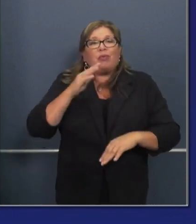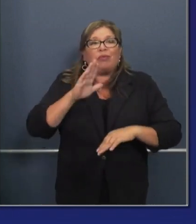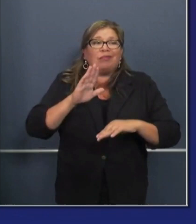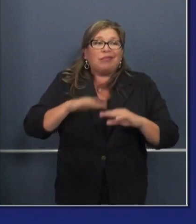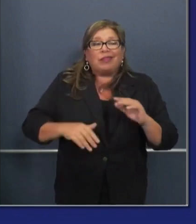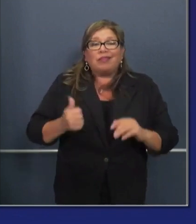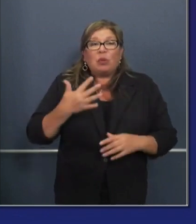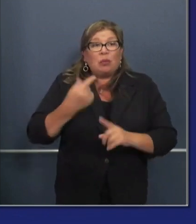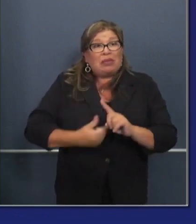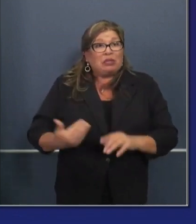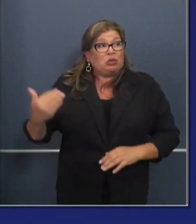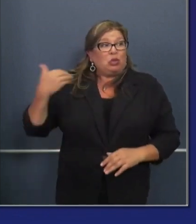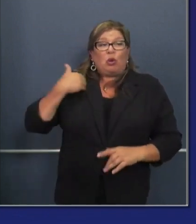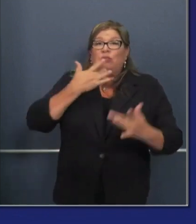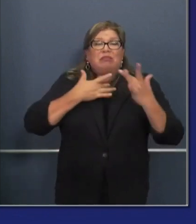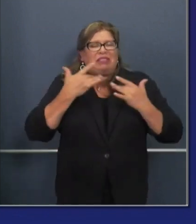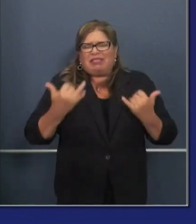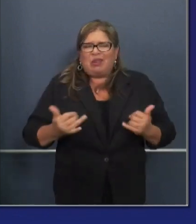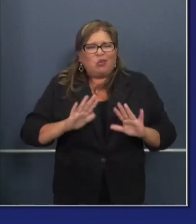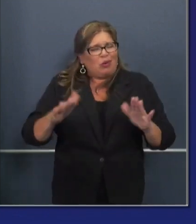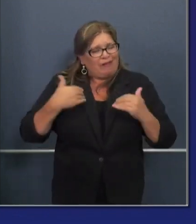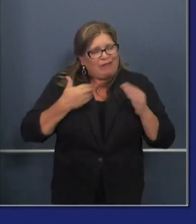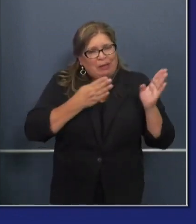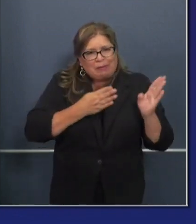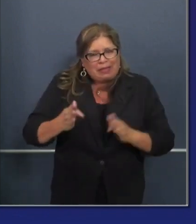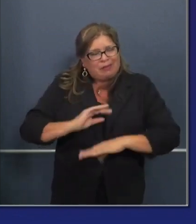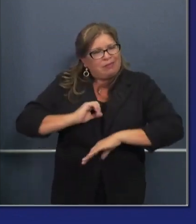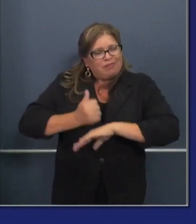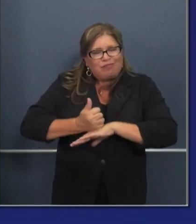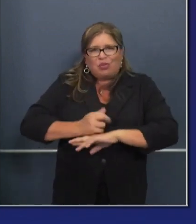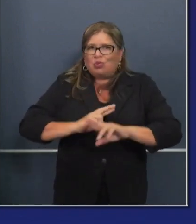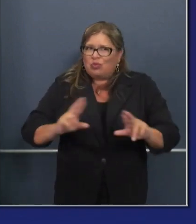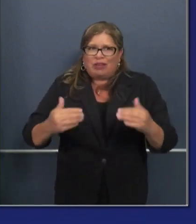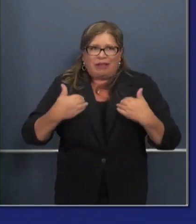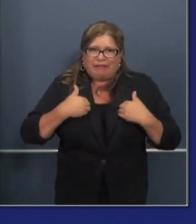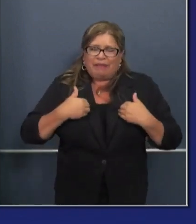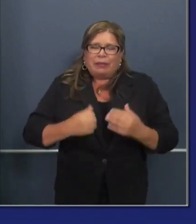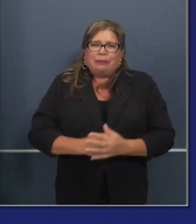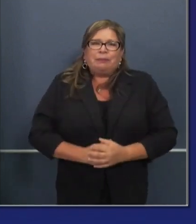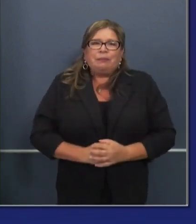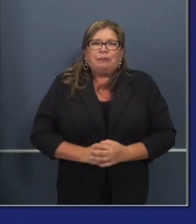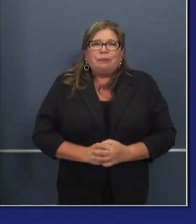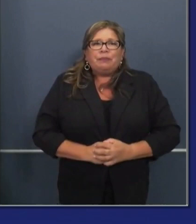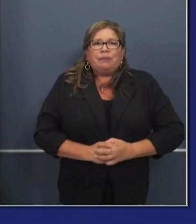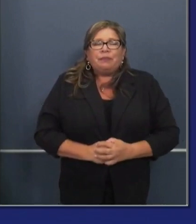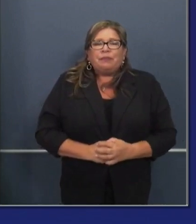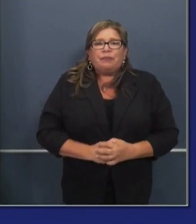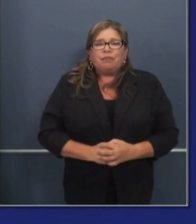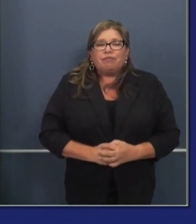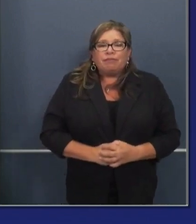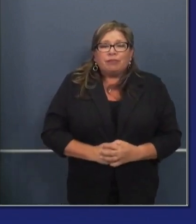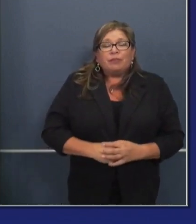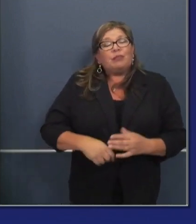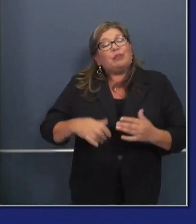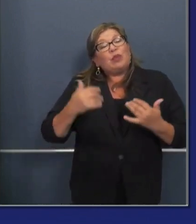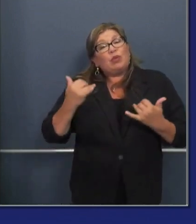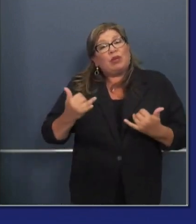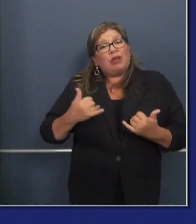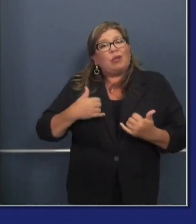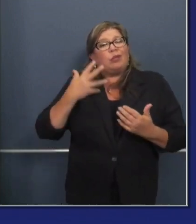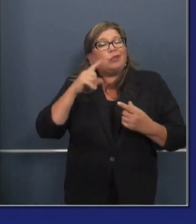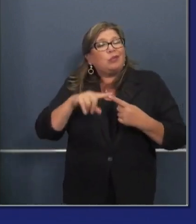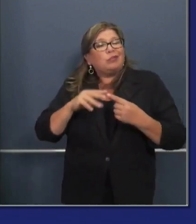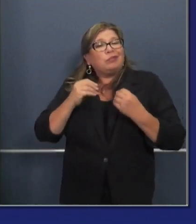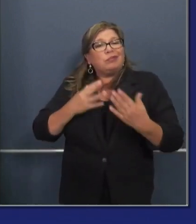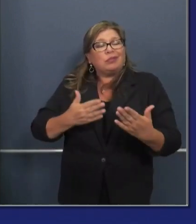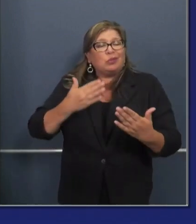of months ago. So again, I begin with the not surprising news, but the trend lines